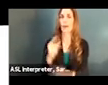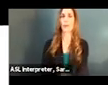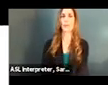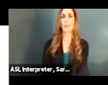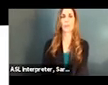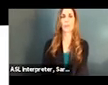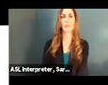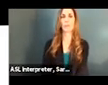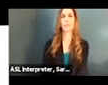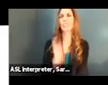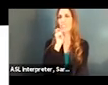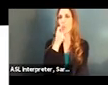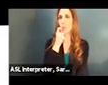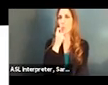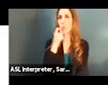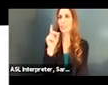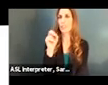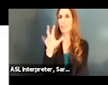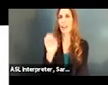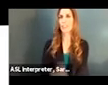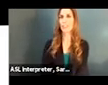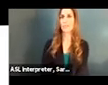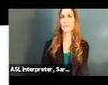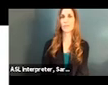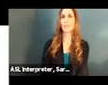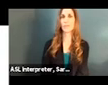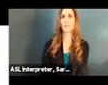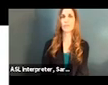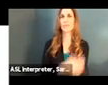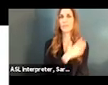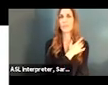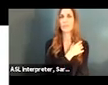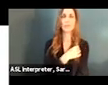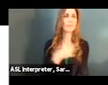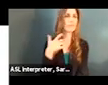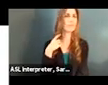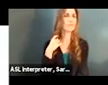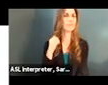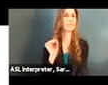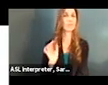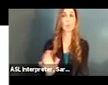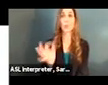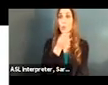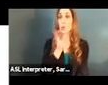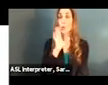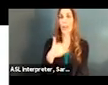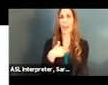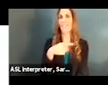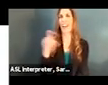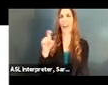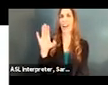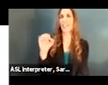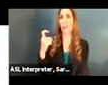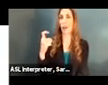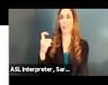it's a very cool device. We will soon have in our lending library, after I ship it out today, an Xbox adaptive controller set, 2